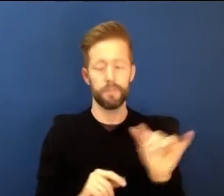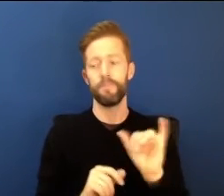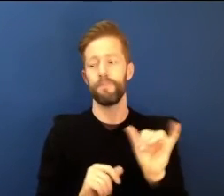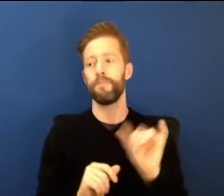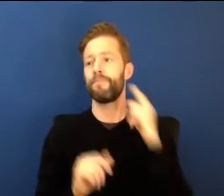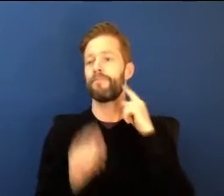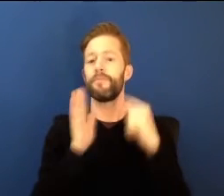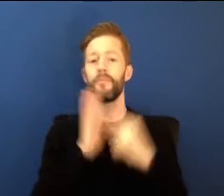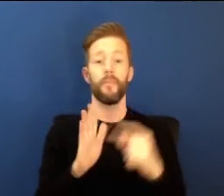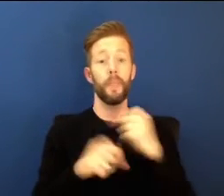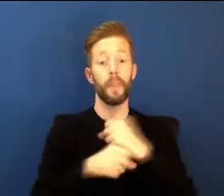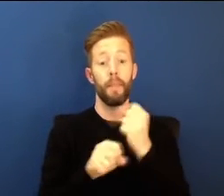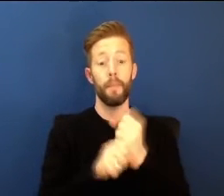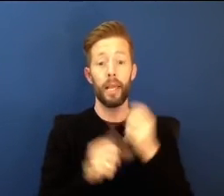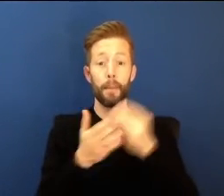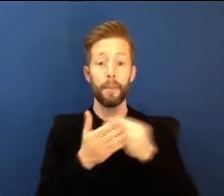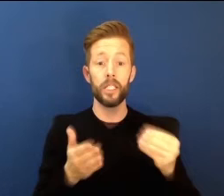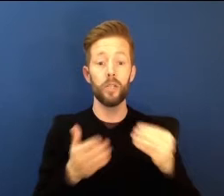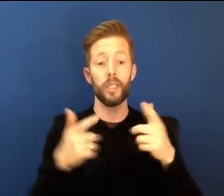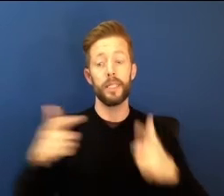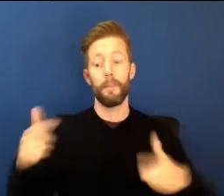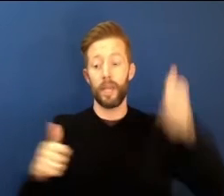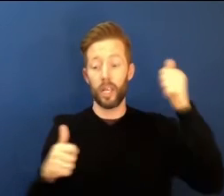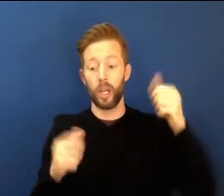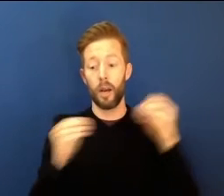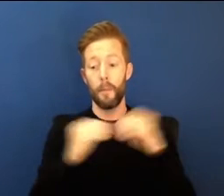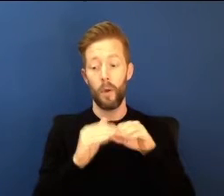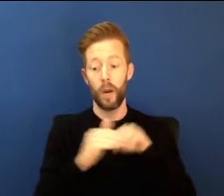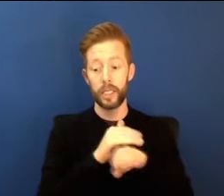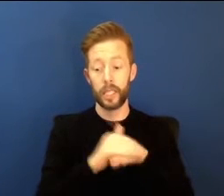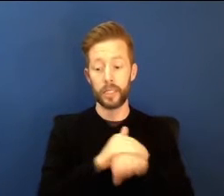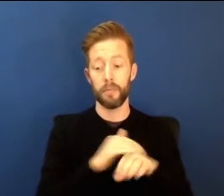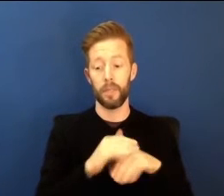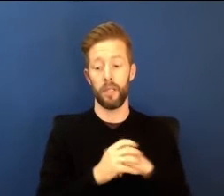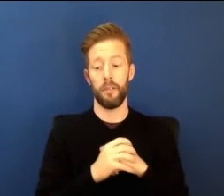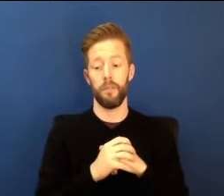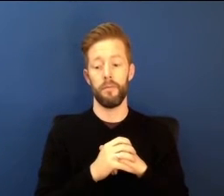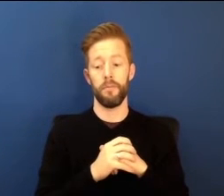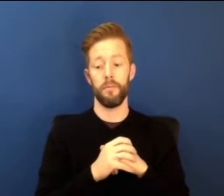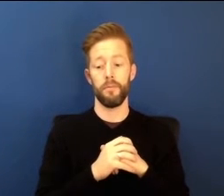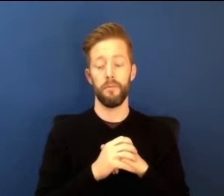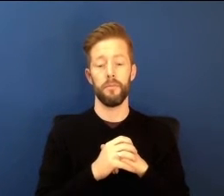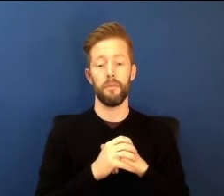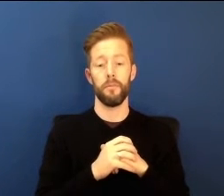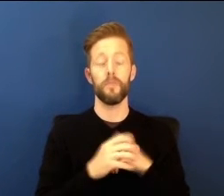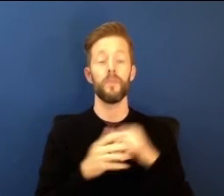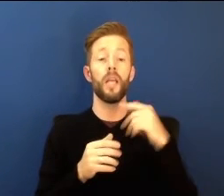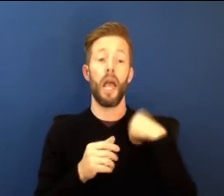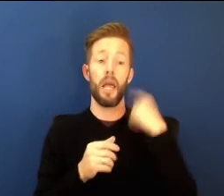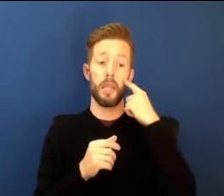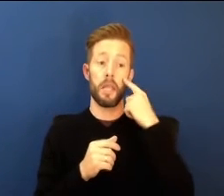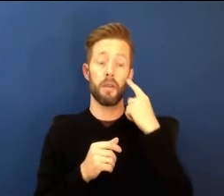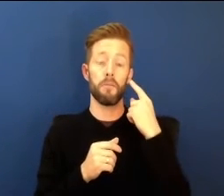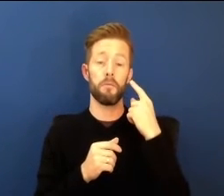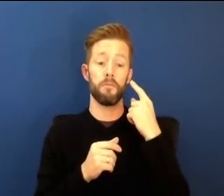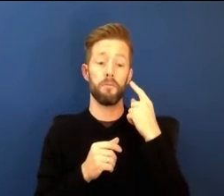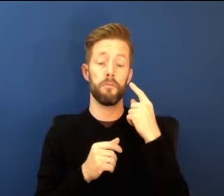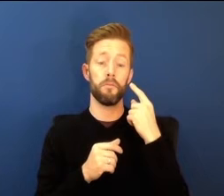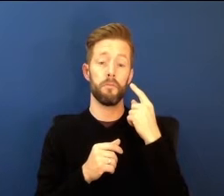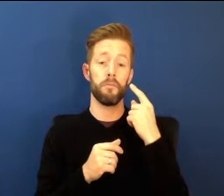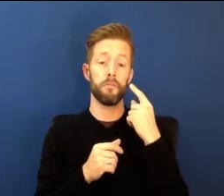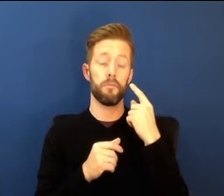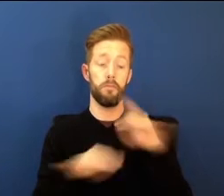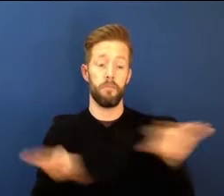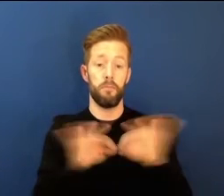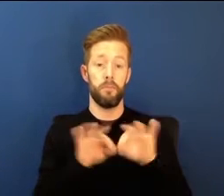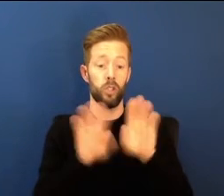interests, such as making materials bigger and more accessible. I think one teaching method that can,